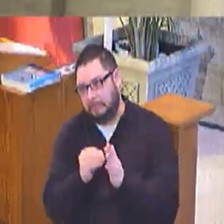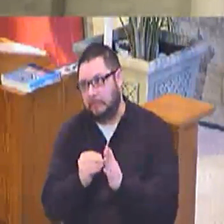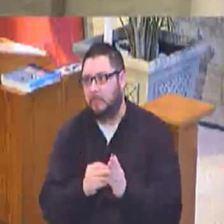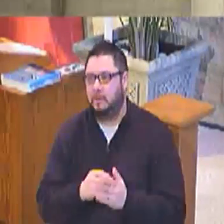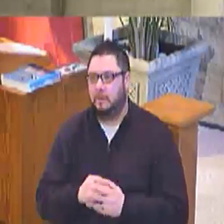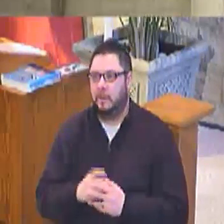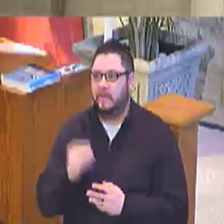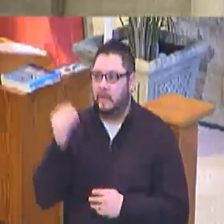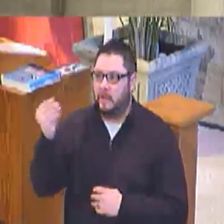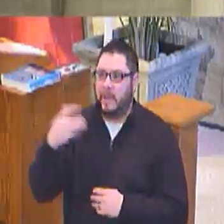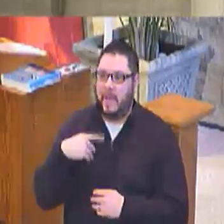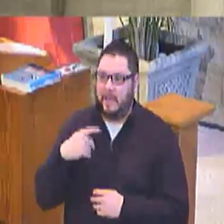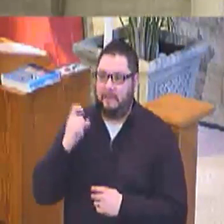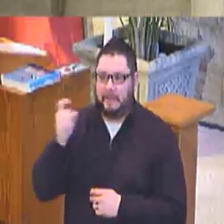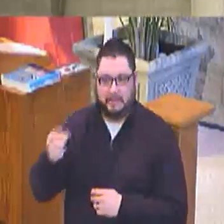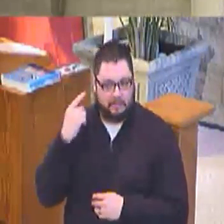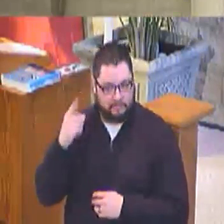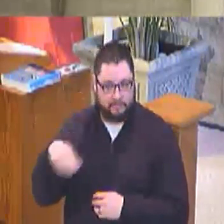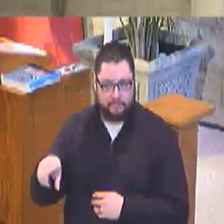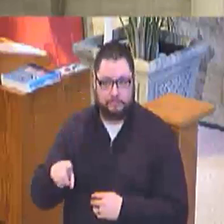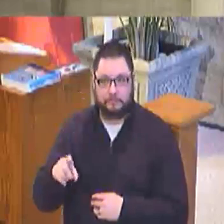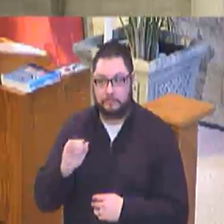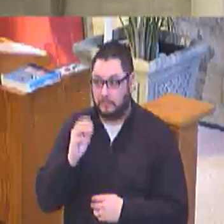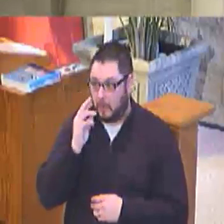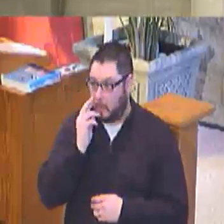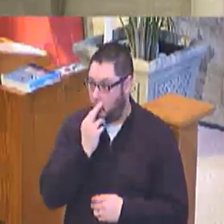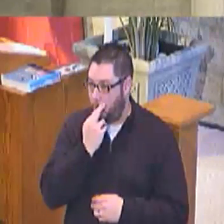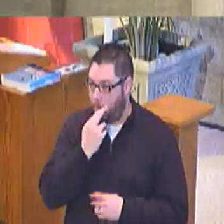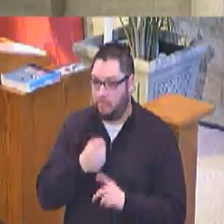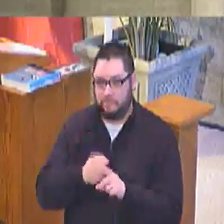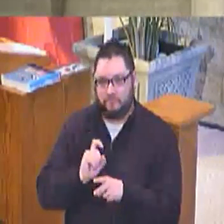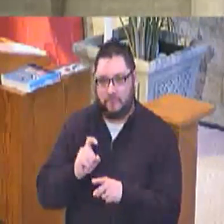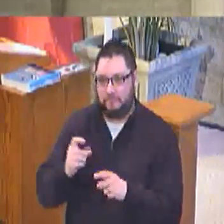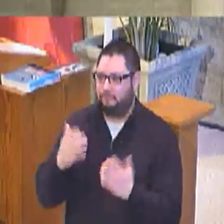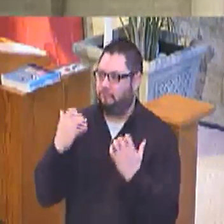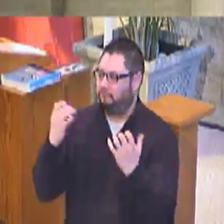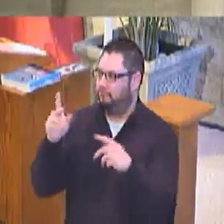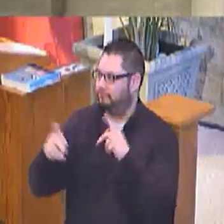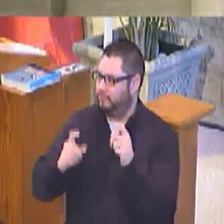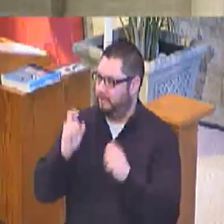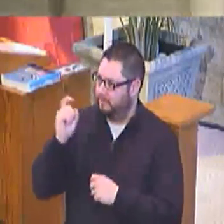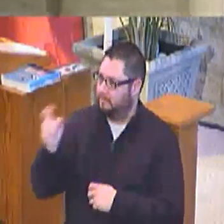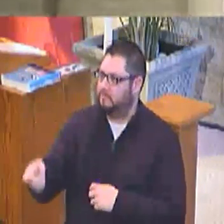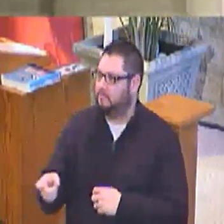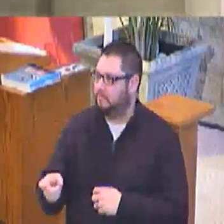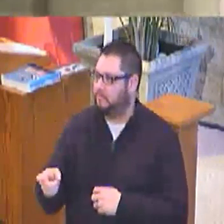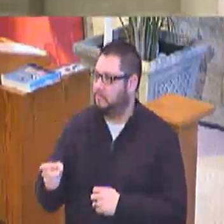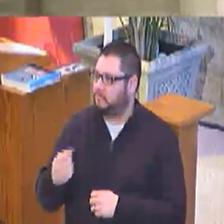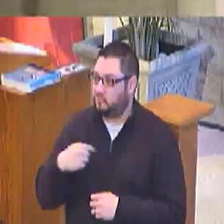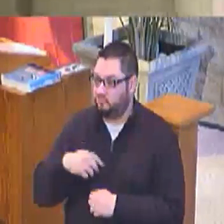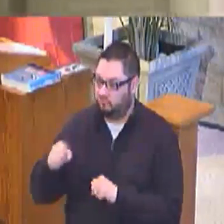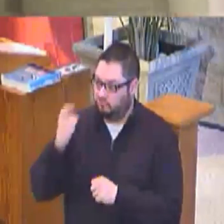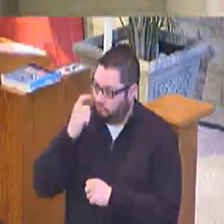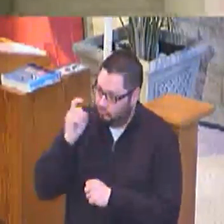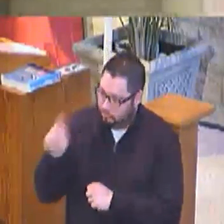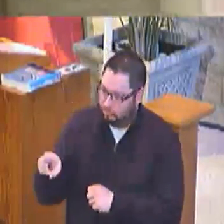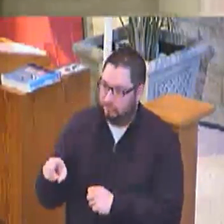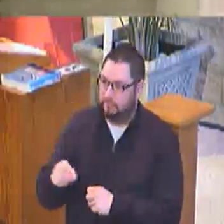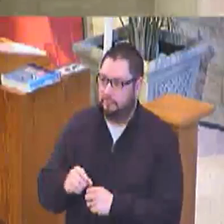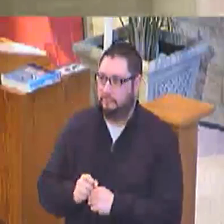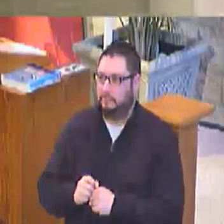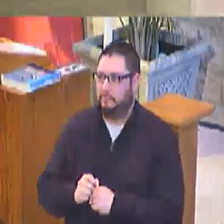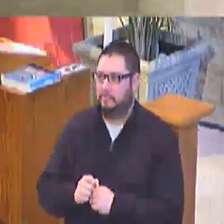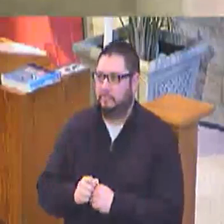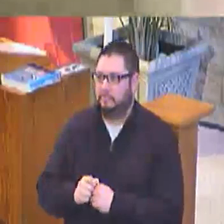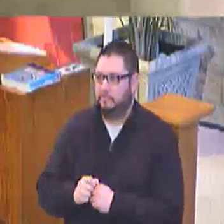we have a gift for you. The rose is a gift from our congregation so that we can easily recognize you and give you